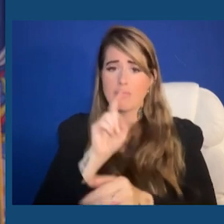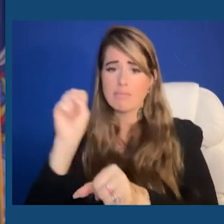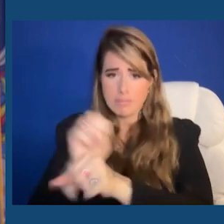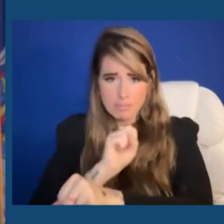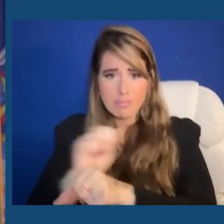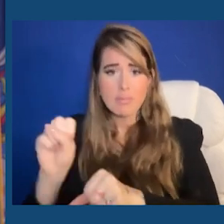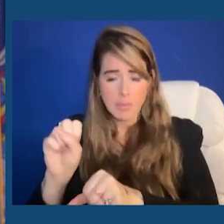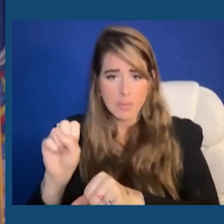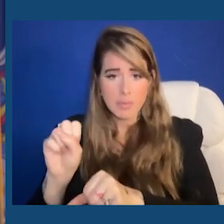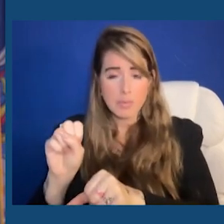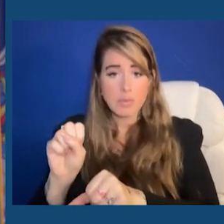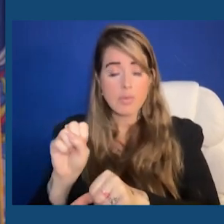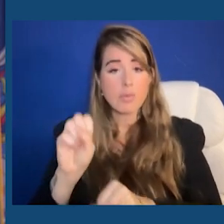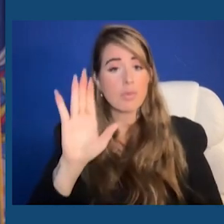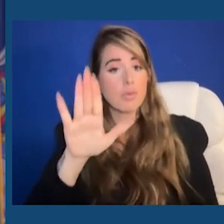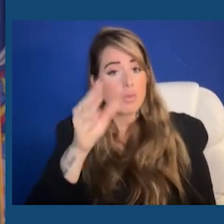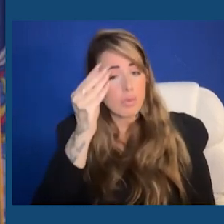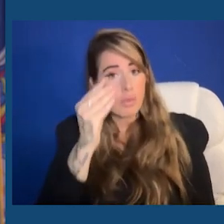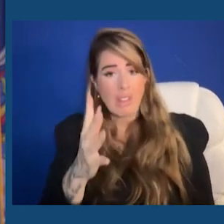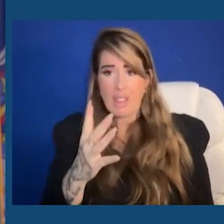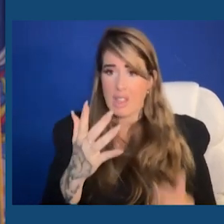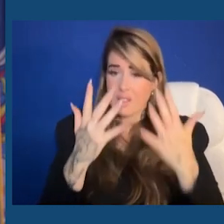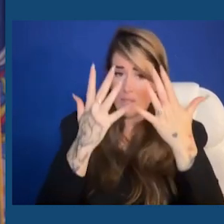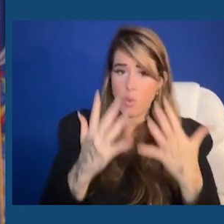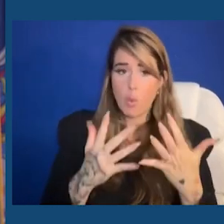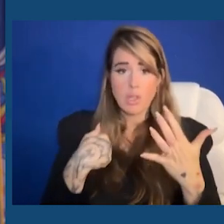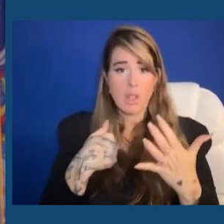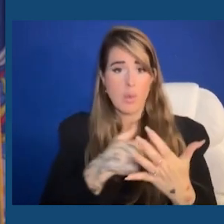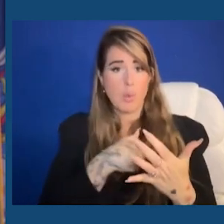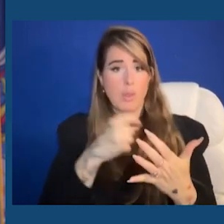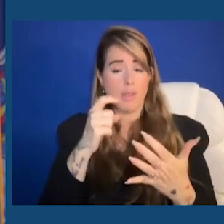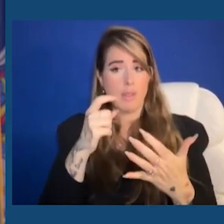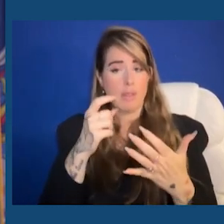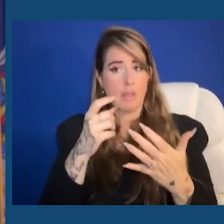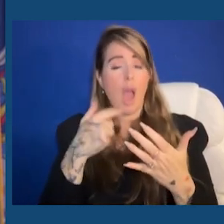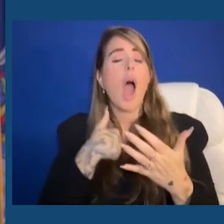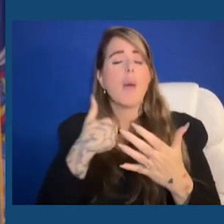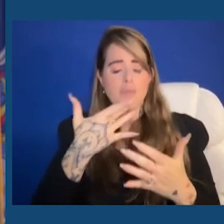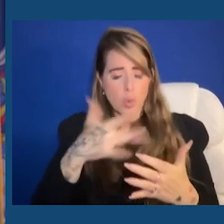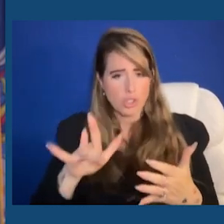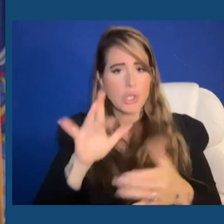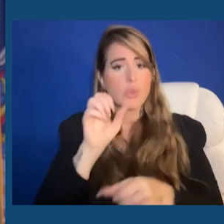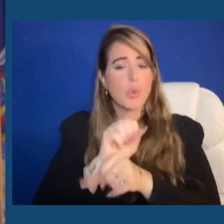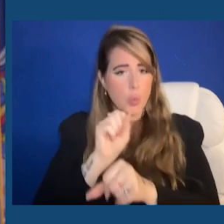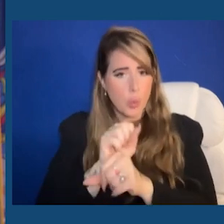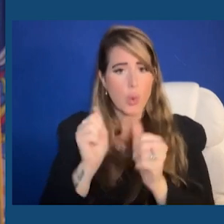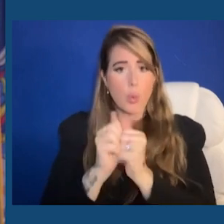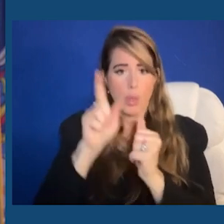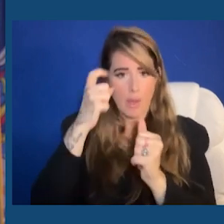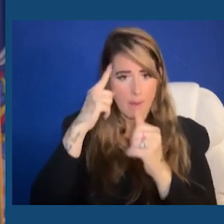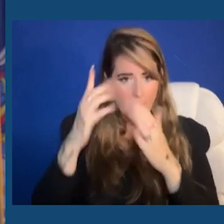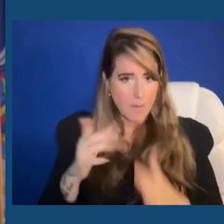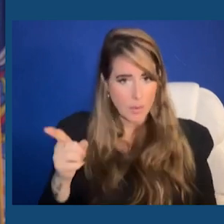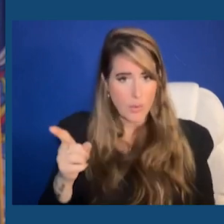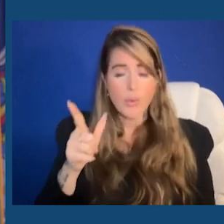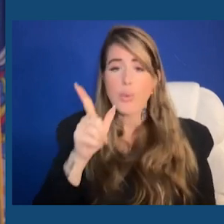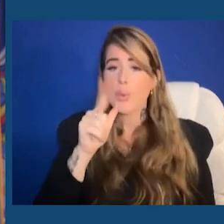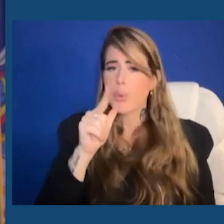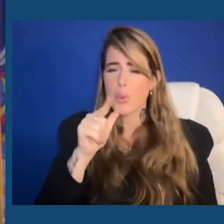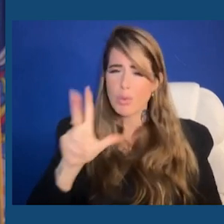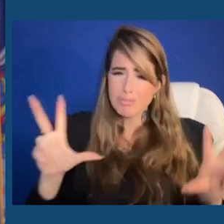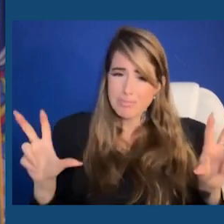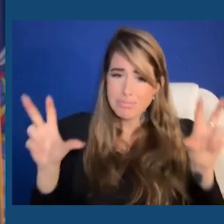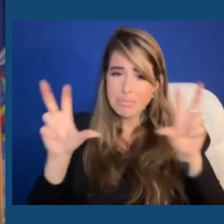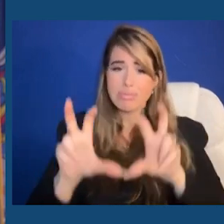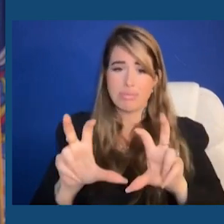I'm fortunate to work and serve along the side a governor who has an invested interest